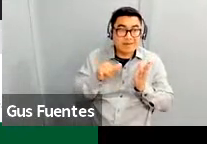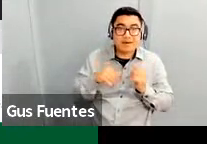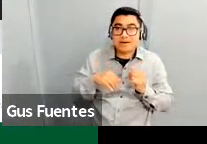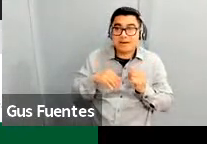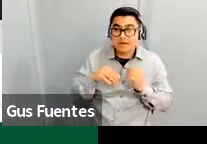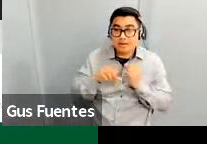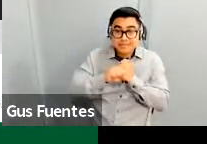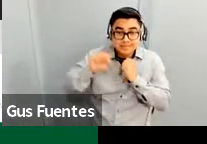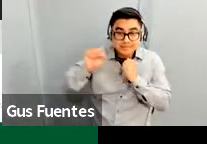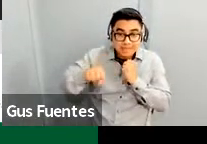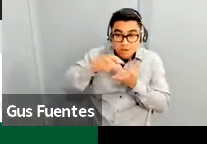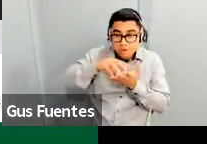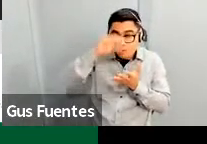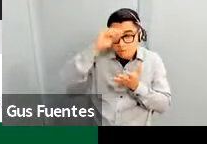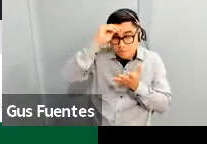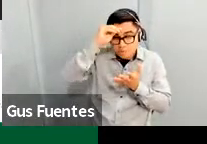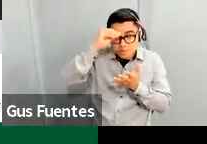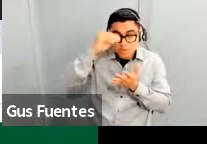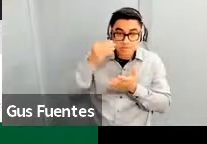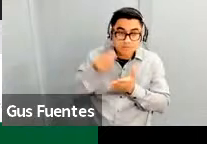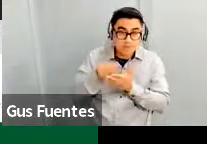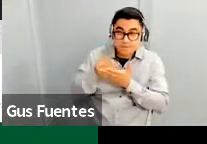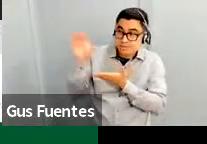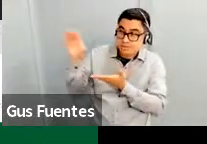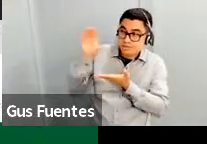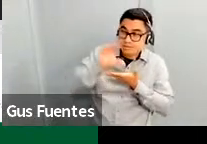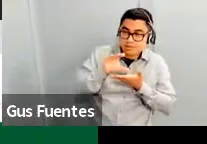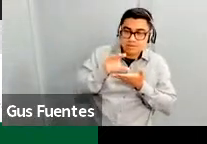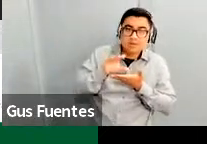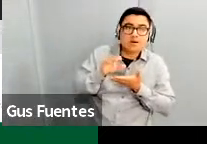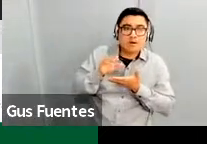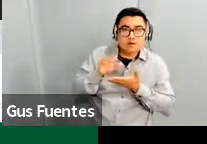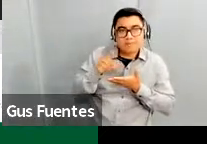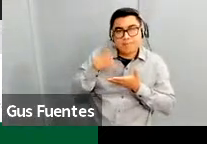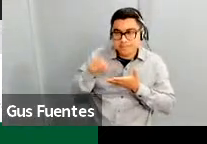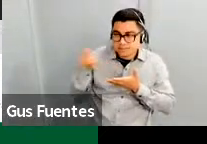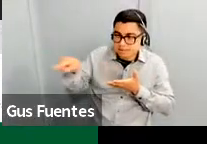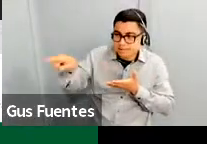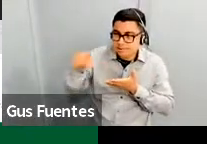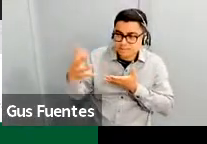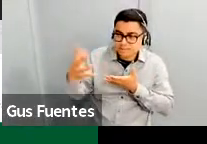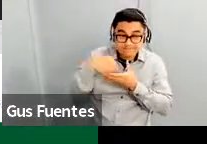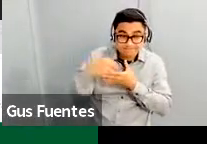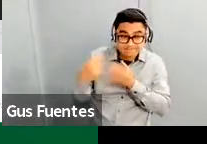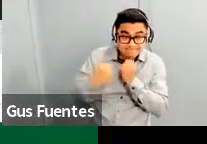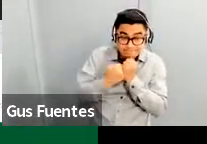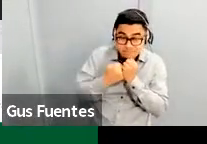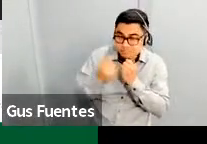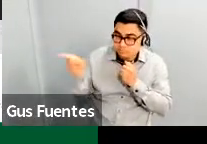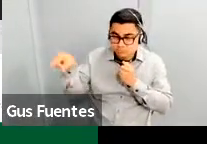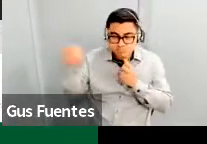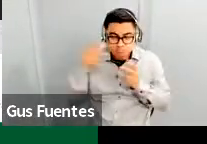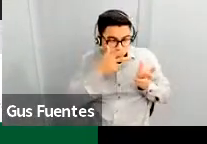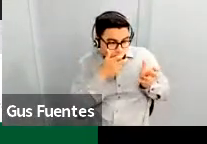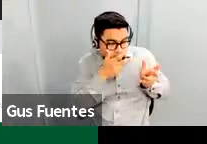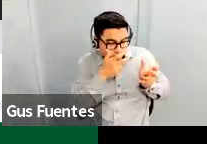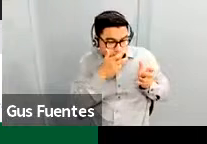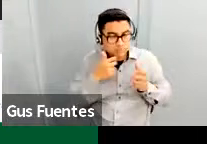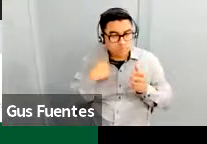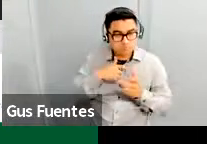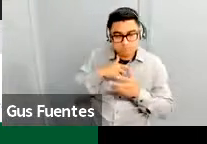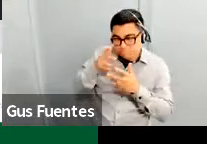Opportunity Grant requires stakeholder input, which I talked about, and a board-approved plan by June 1st. And